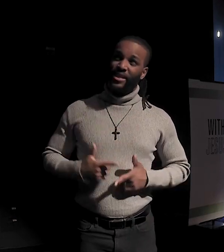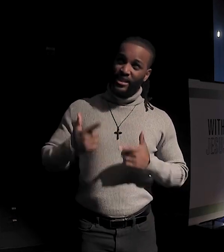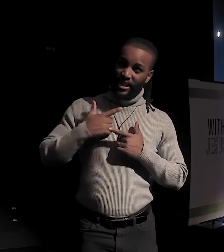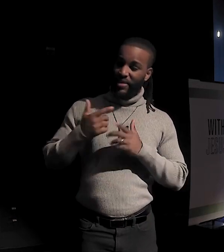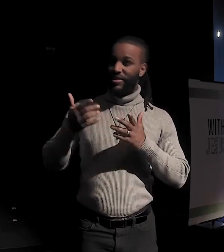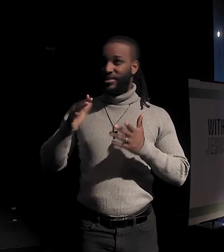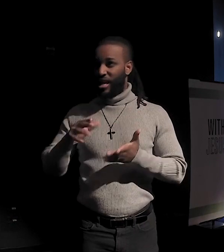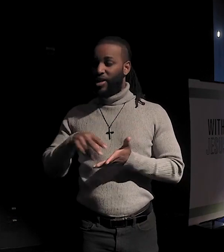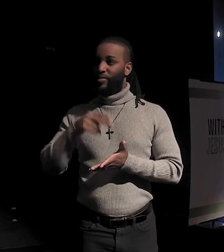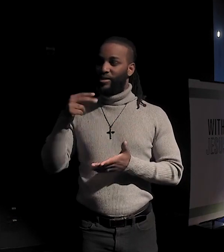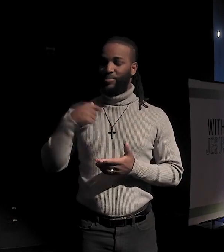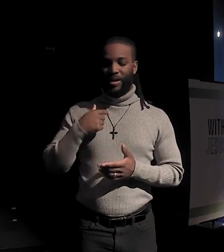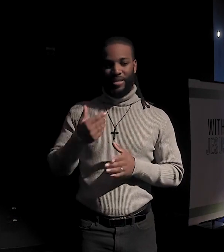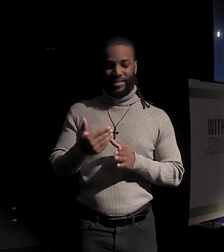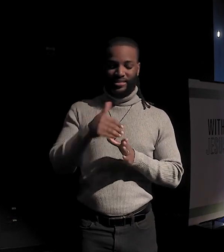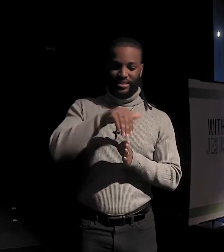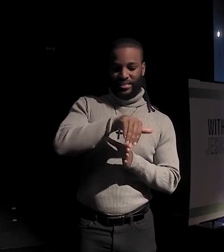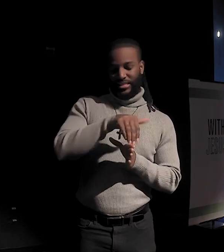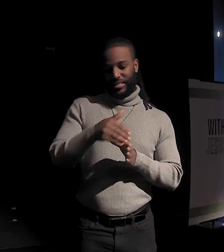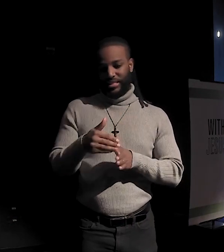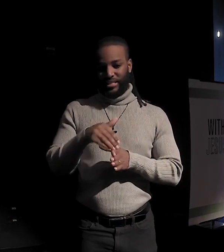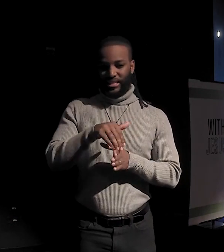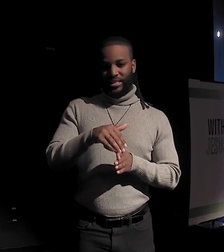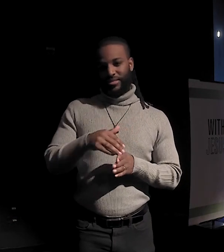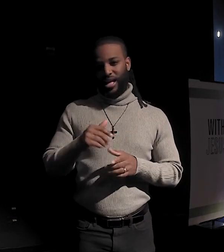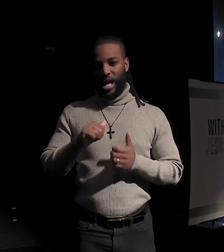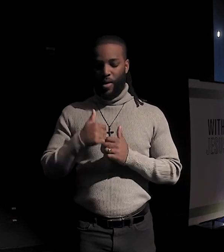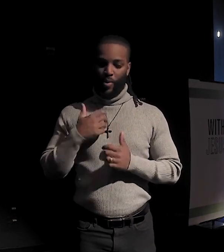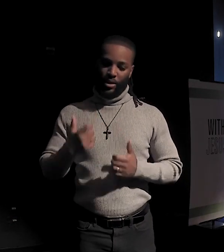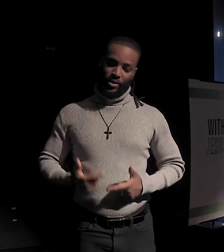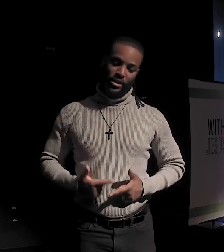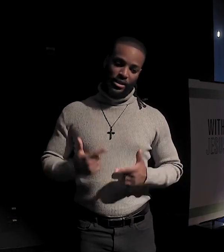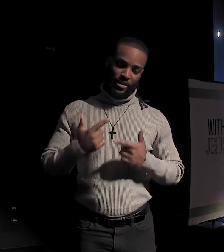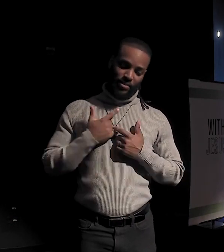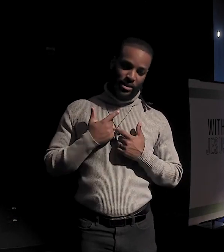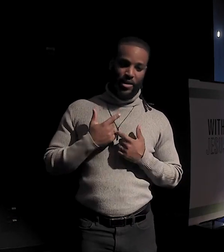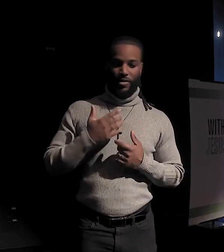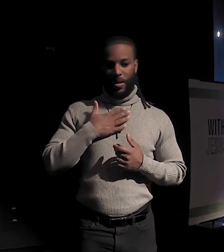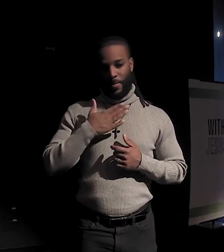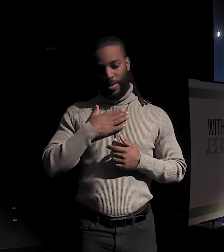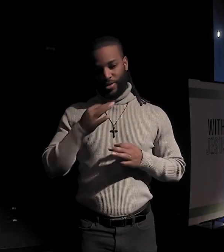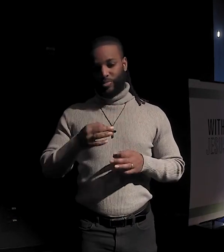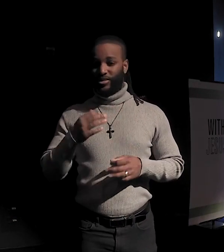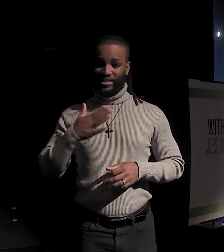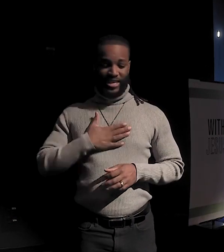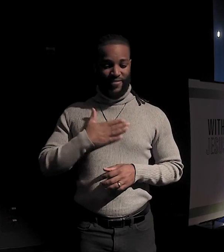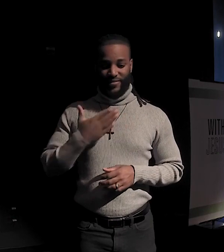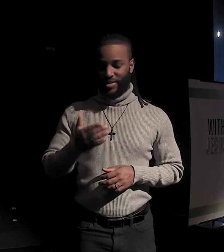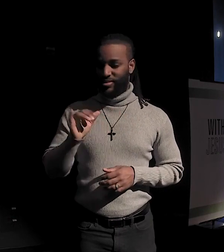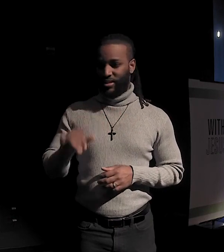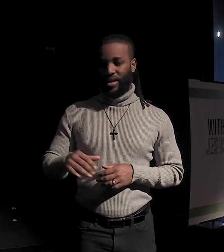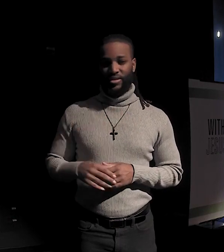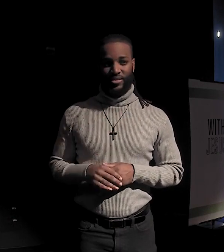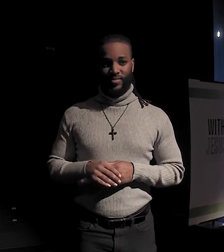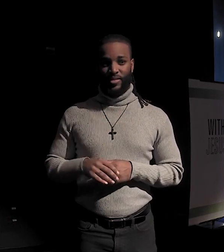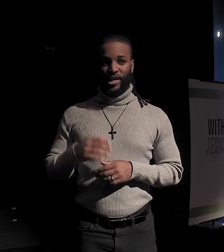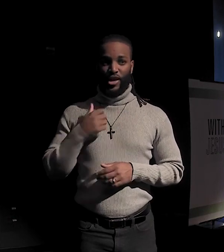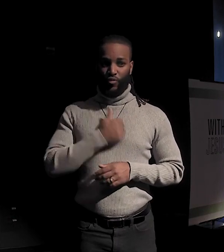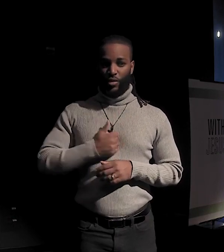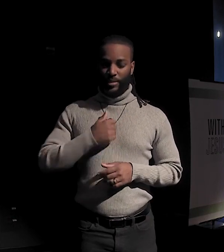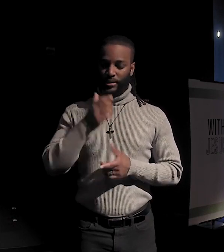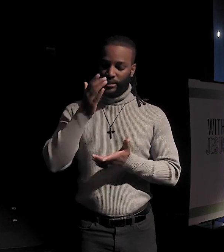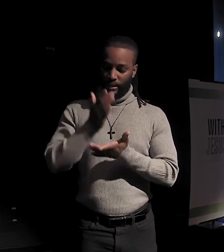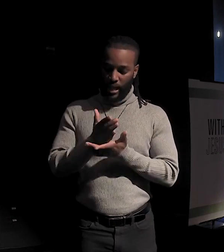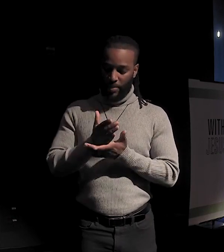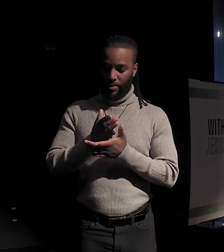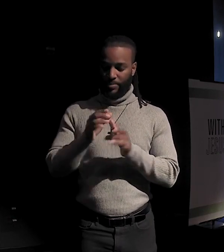living split. I'm living life how I want to live life. I'm living life on my terms. Just confess that. Repent that. Just stop